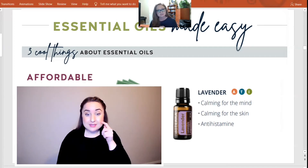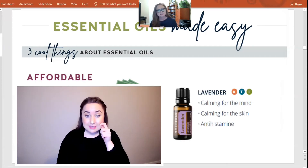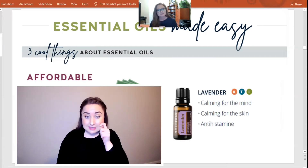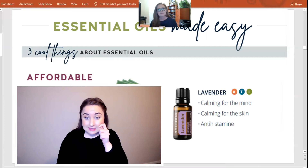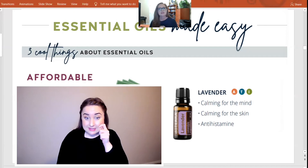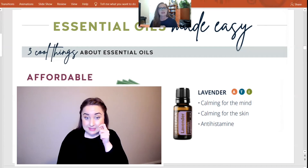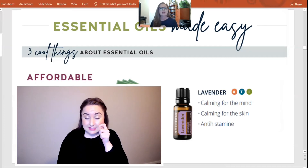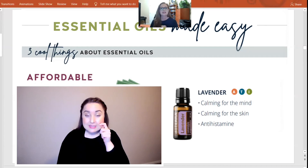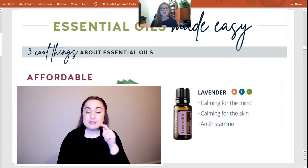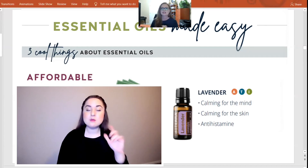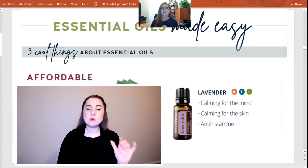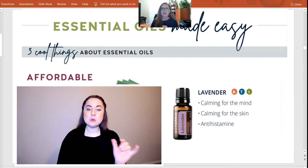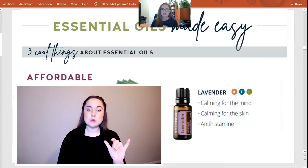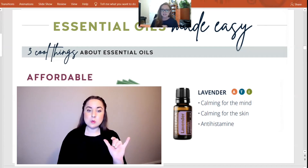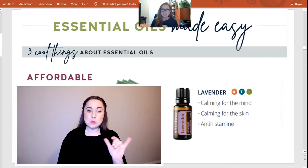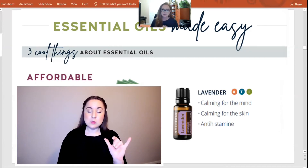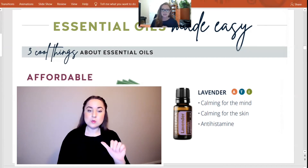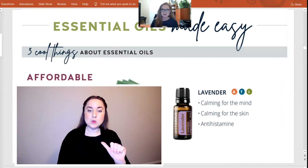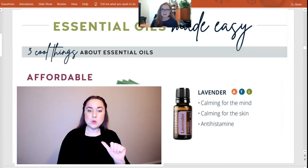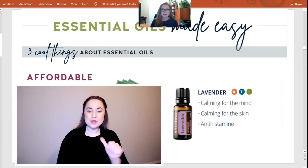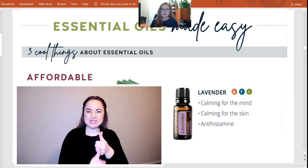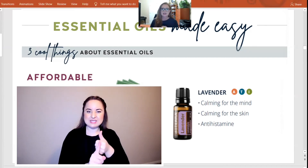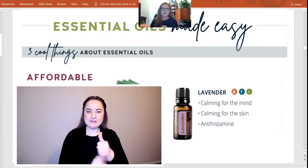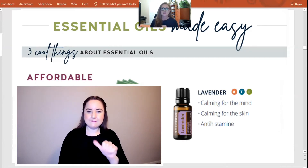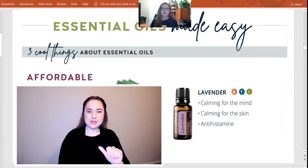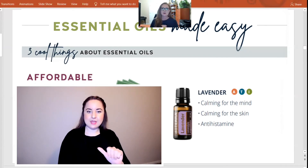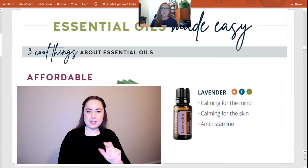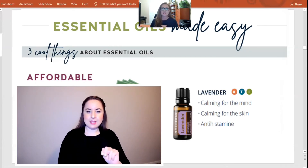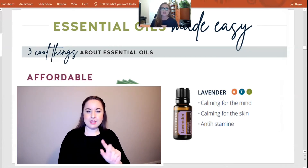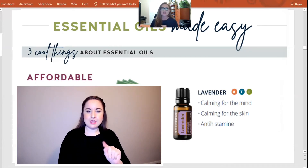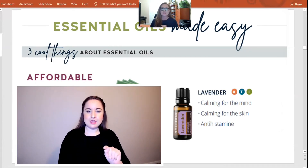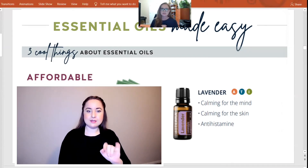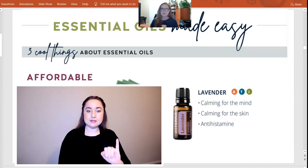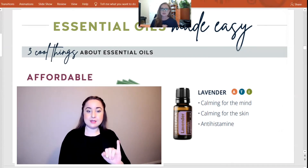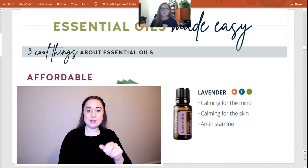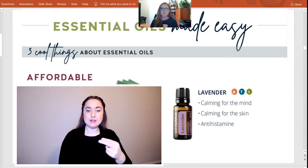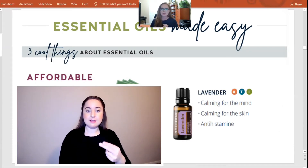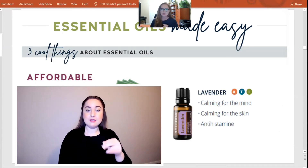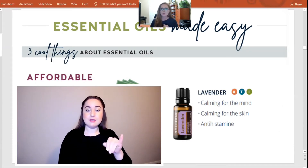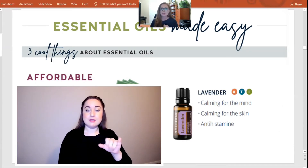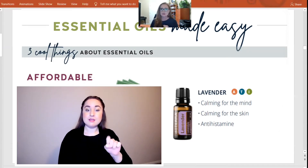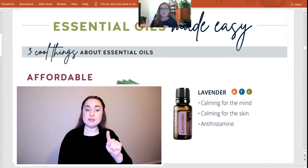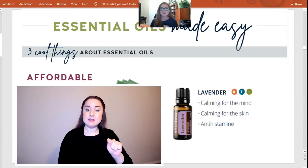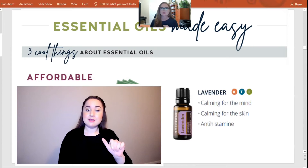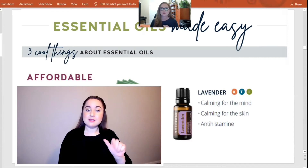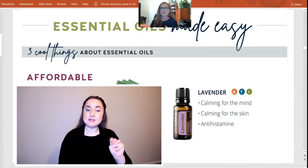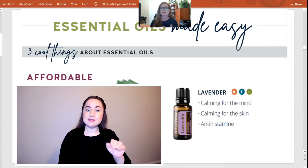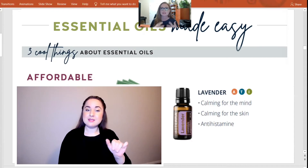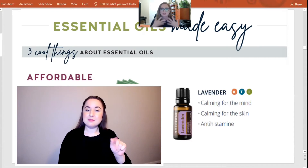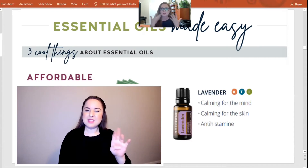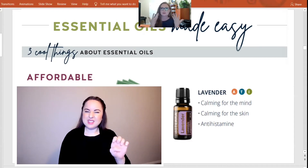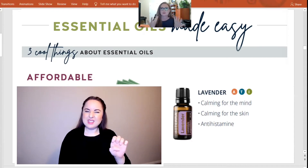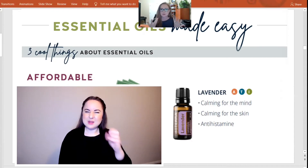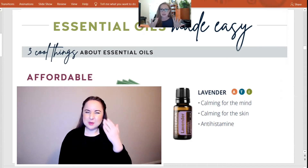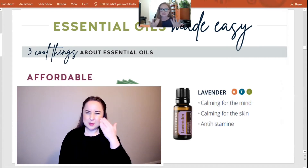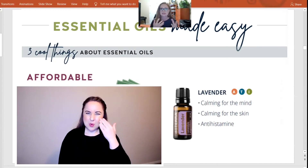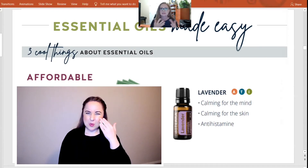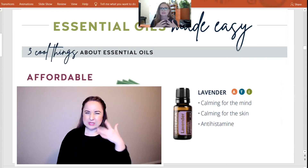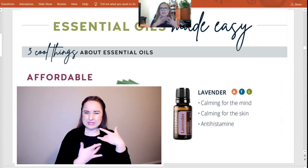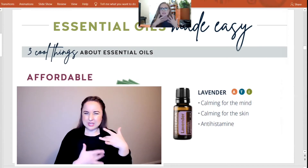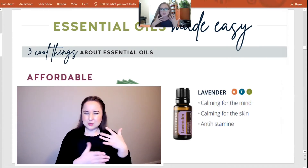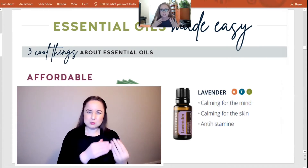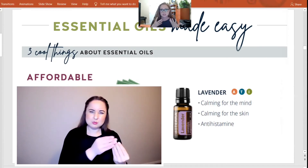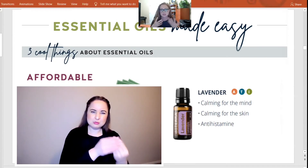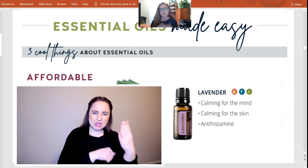and it is an antihistamine. So an antihistamine we know we use during seasonal threats